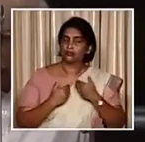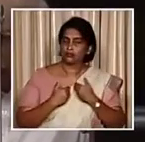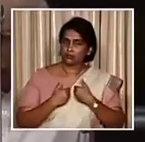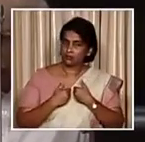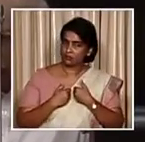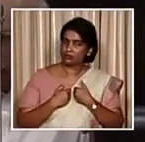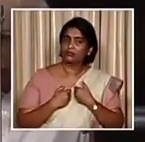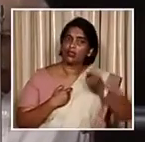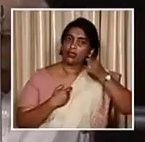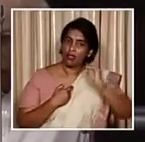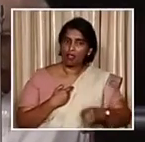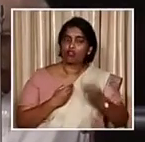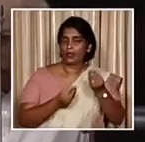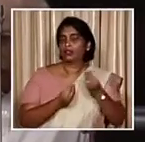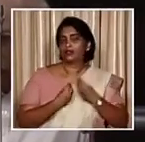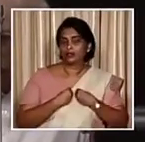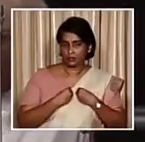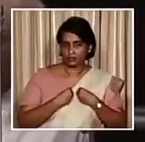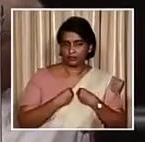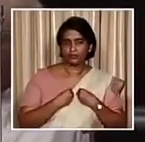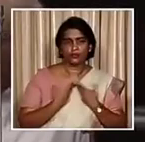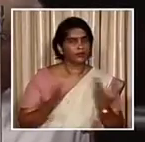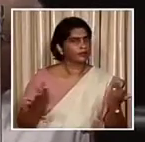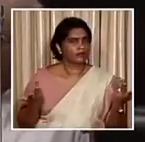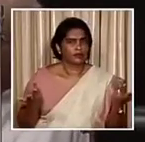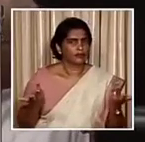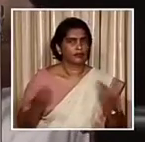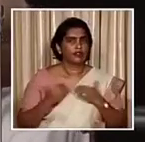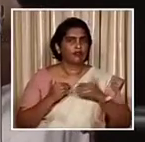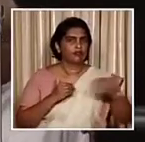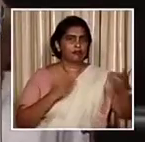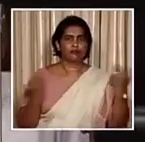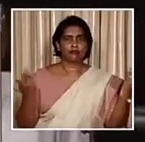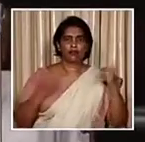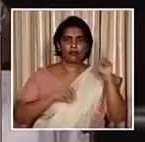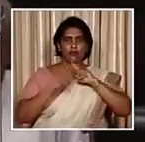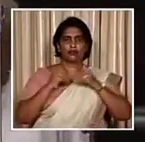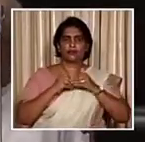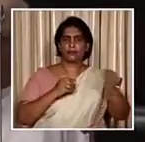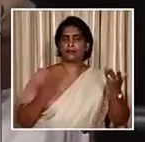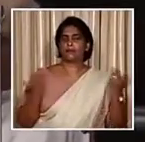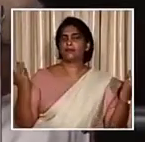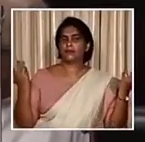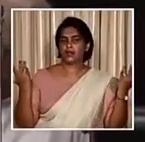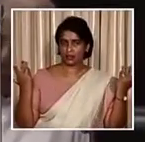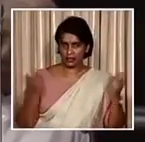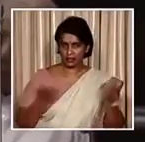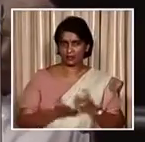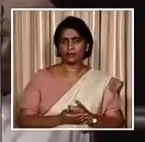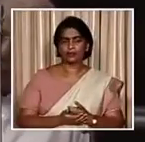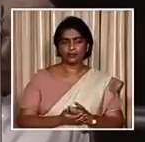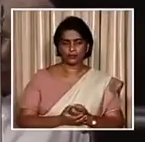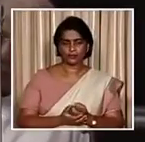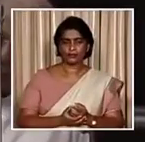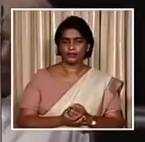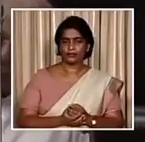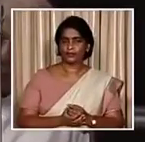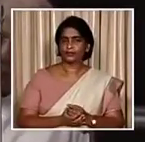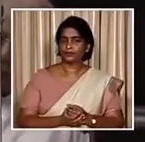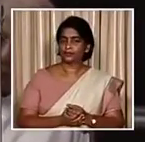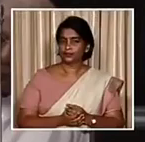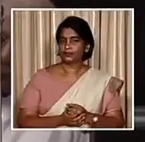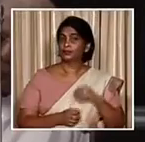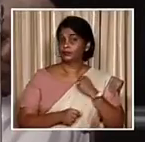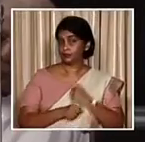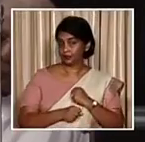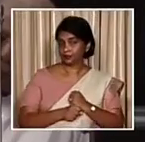to do other work on the negotiation. But the rest of them are there. The two state ministers took part in all the negotiations. The foreign minister